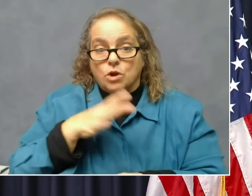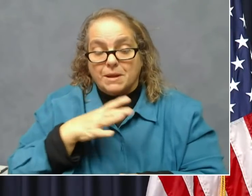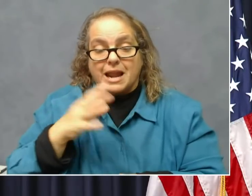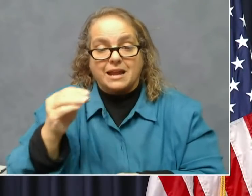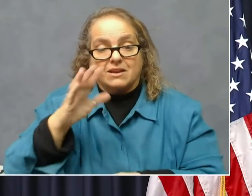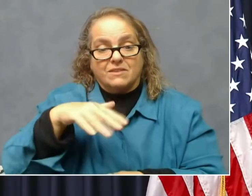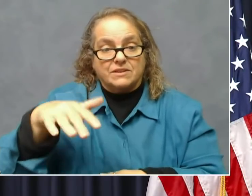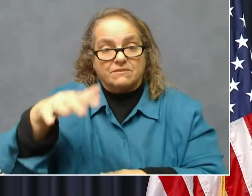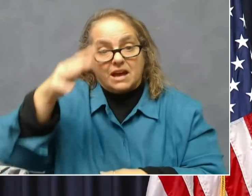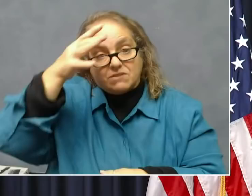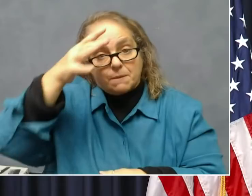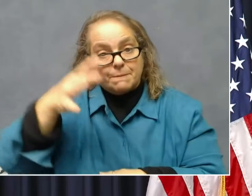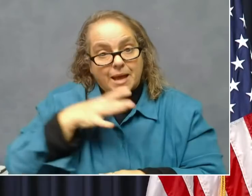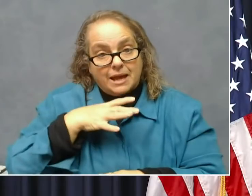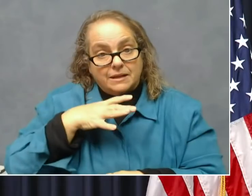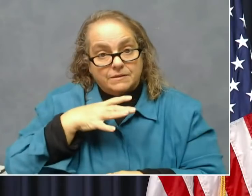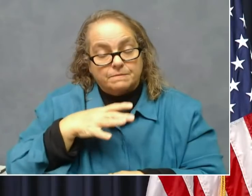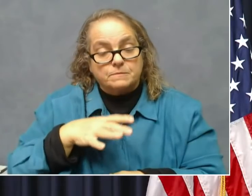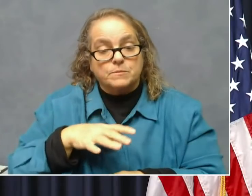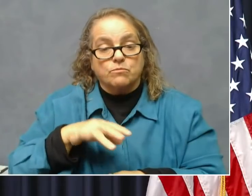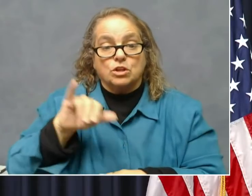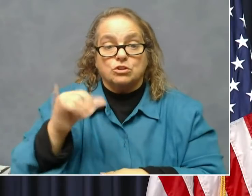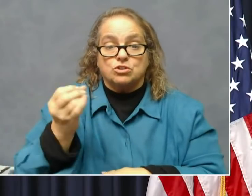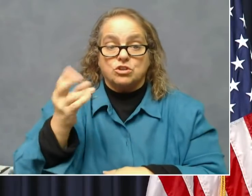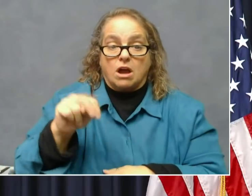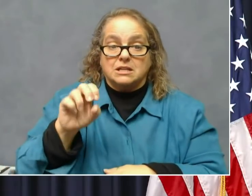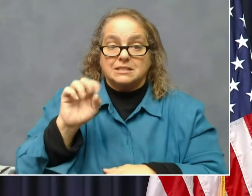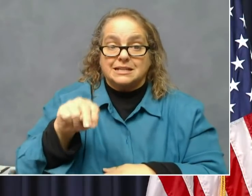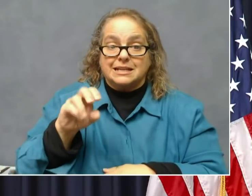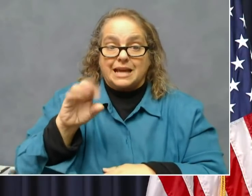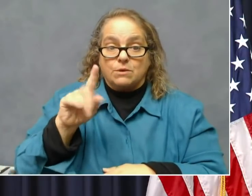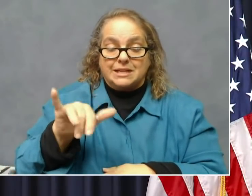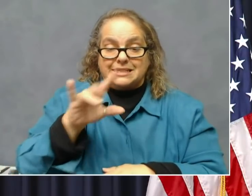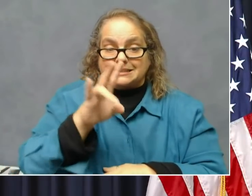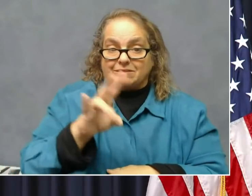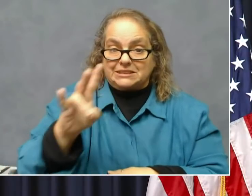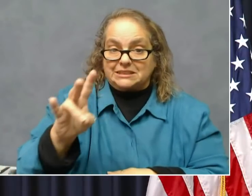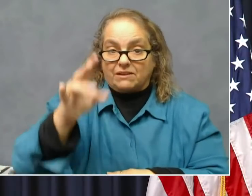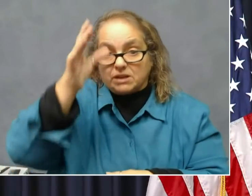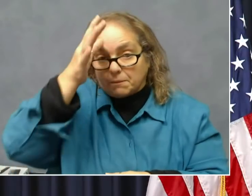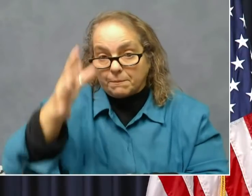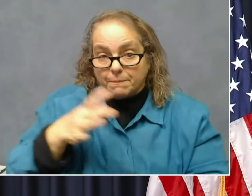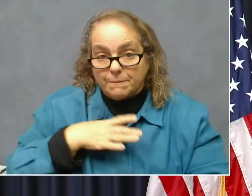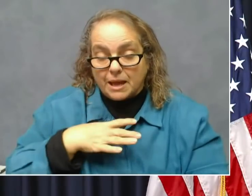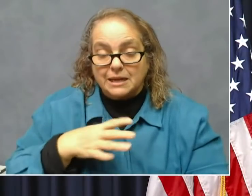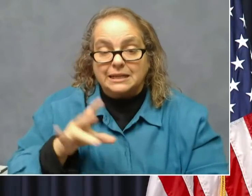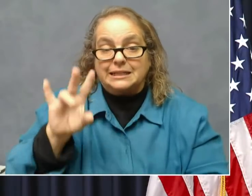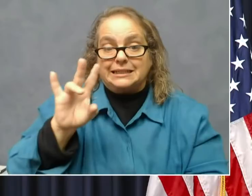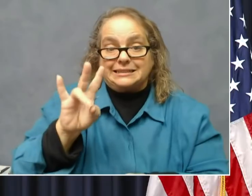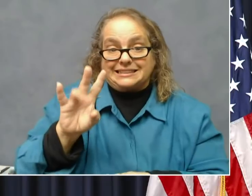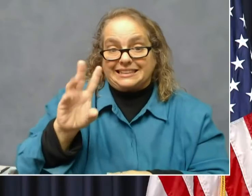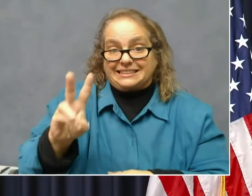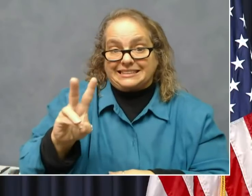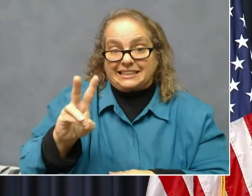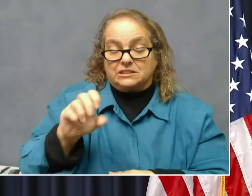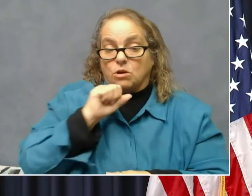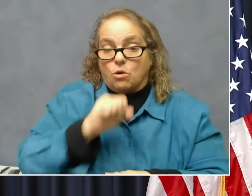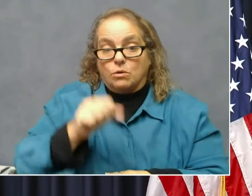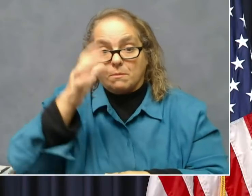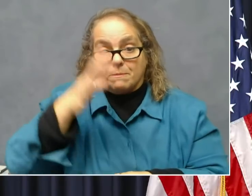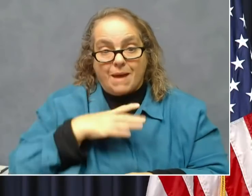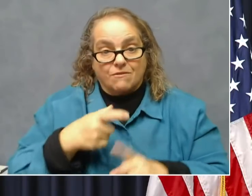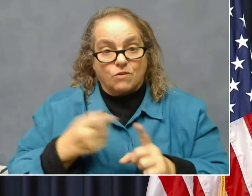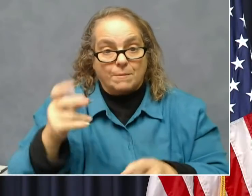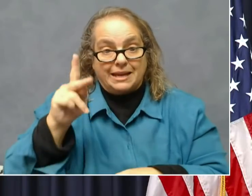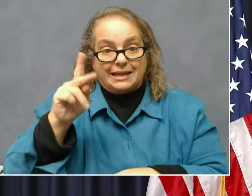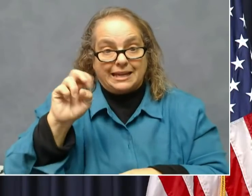man. From Johnson County, a 77-year-old man, a 66-year-old man from Kenton County.